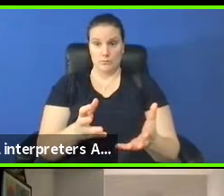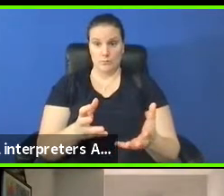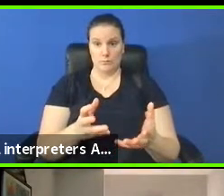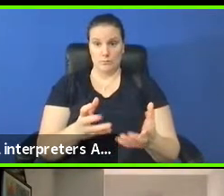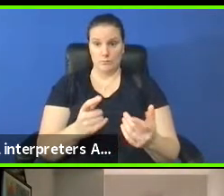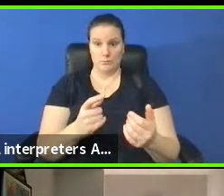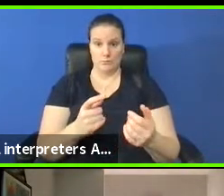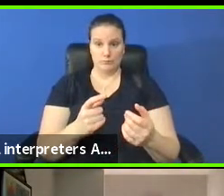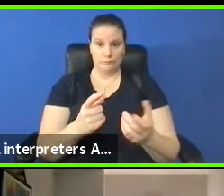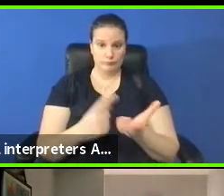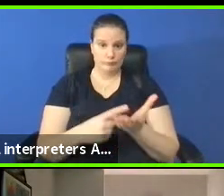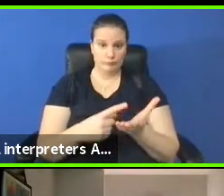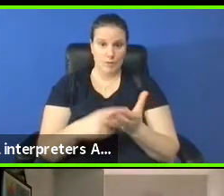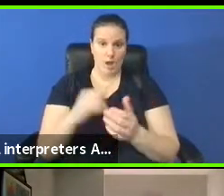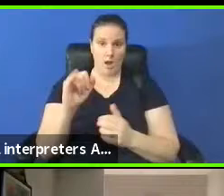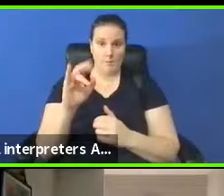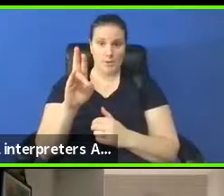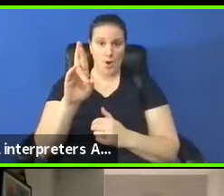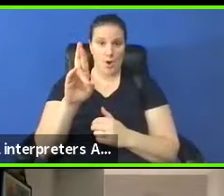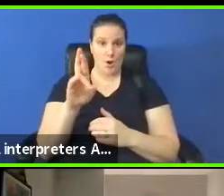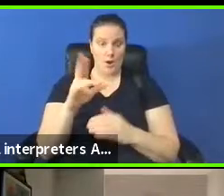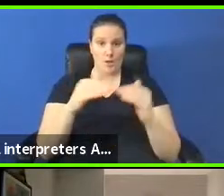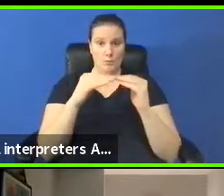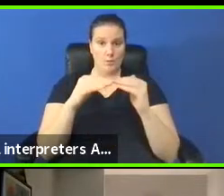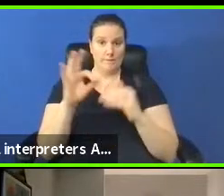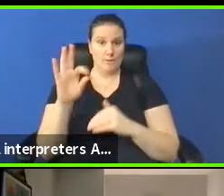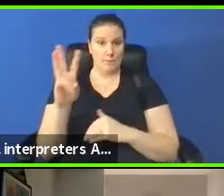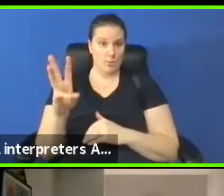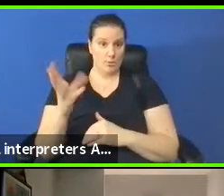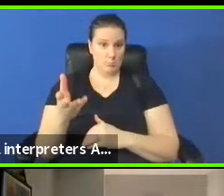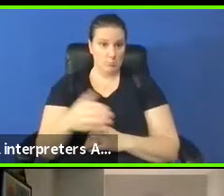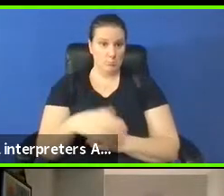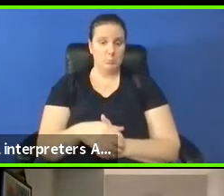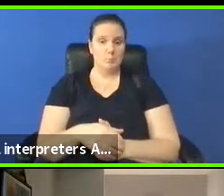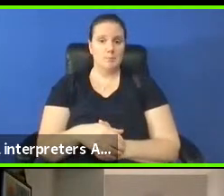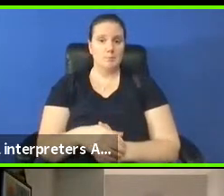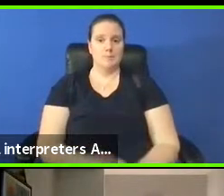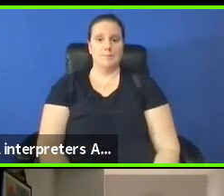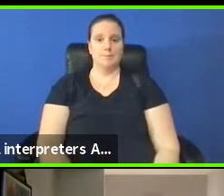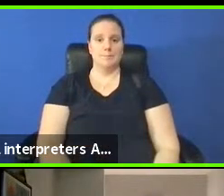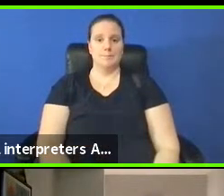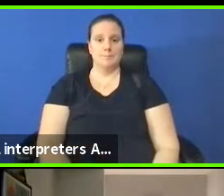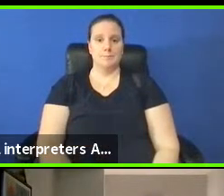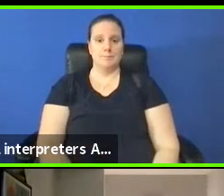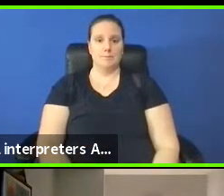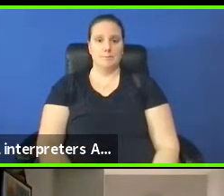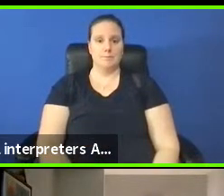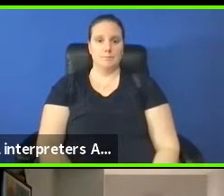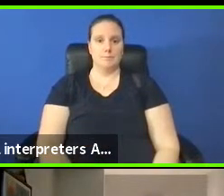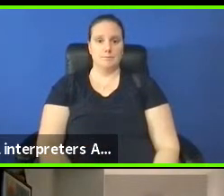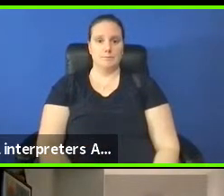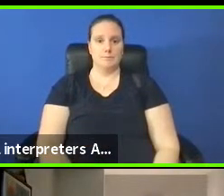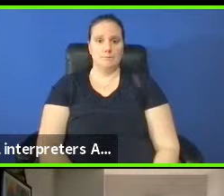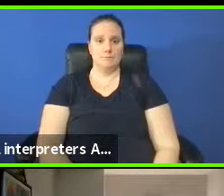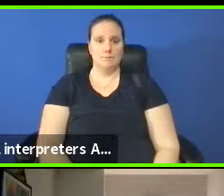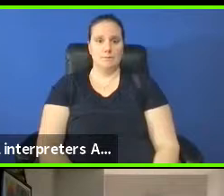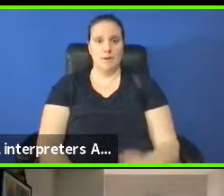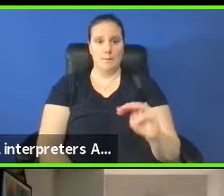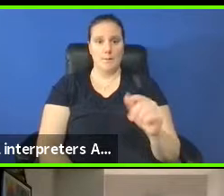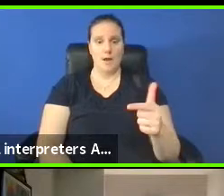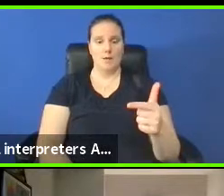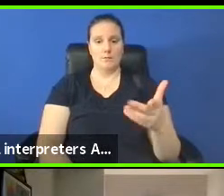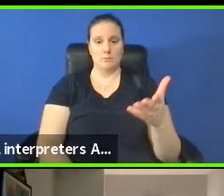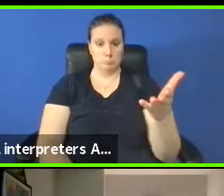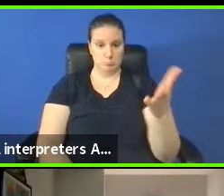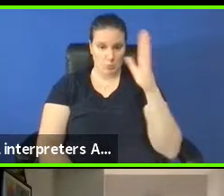of meat of the matter with the IBR equity framework? Meg. Mm-hmm. Hi, this is